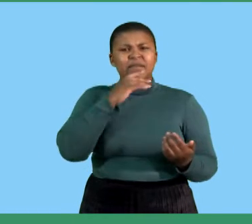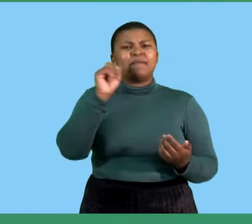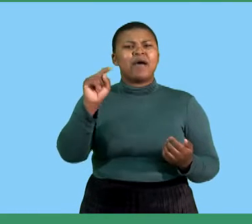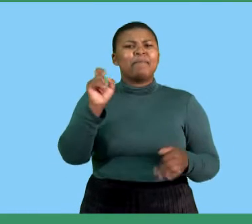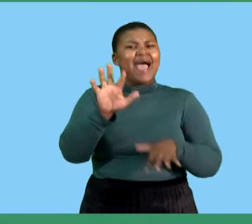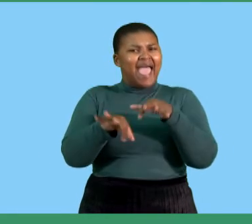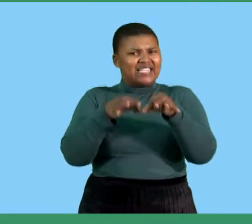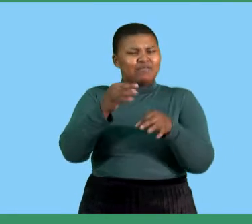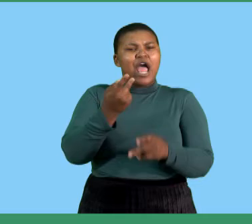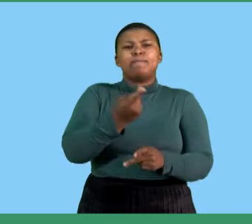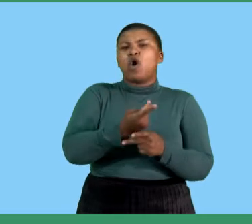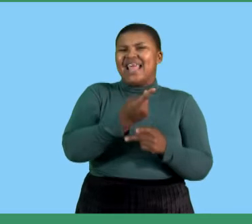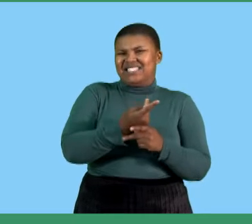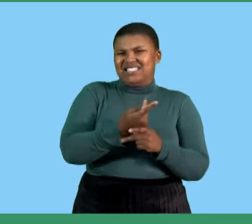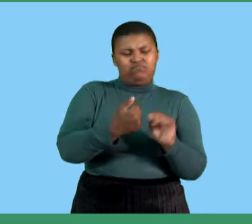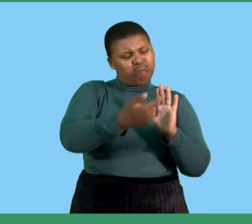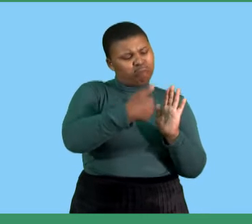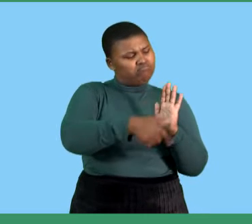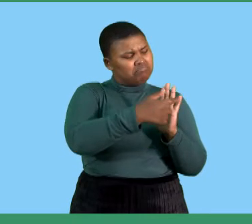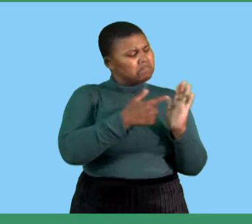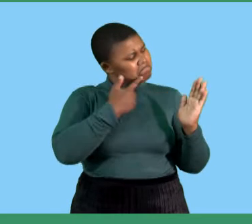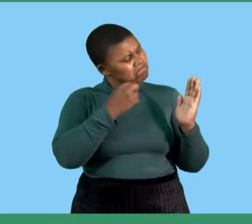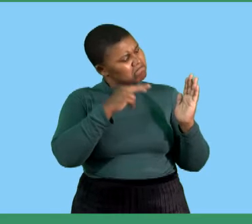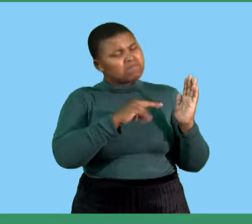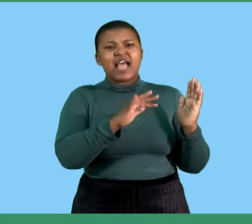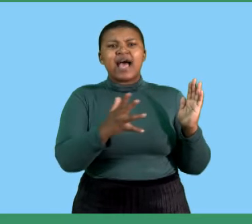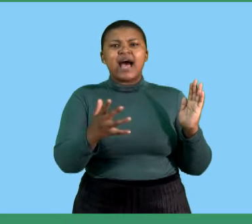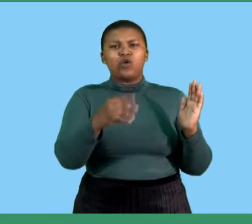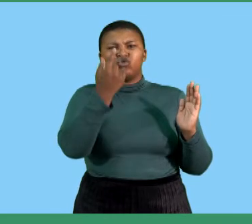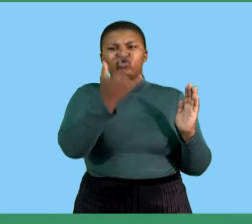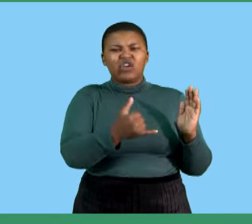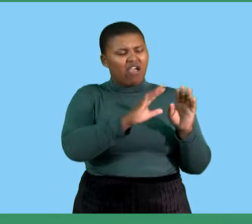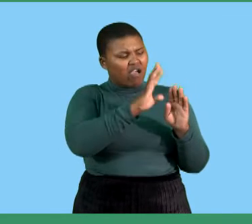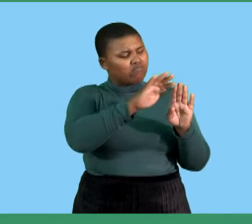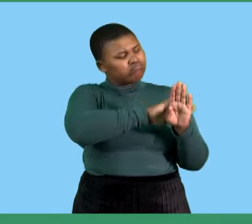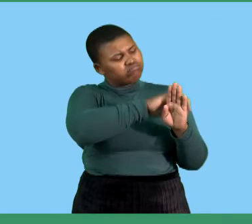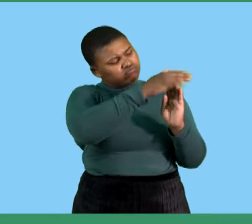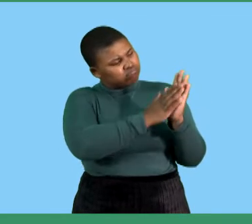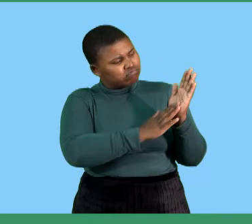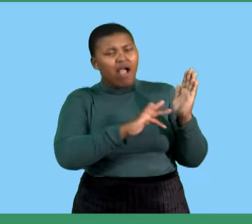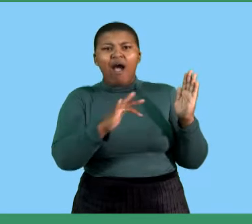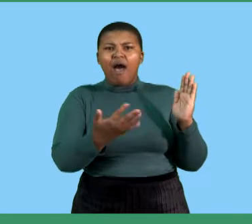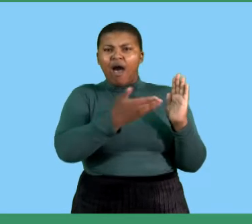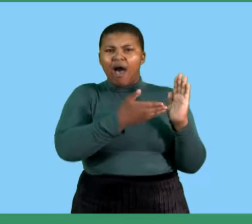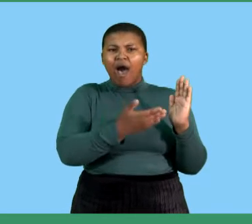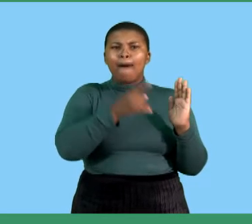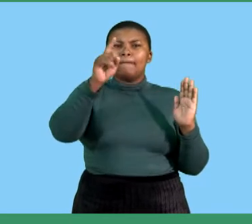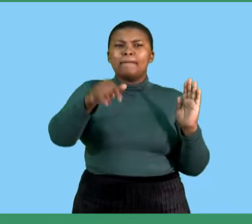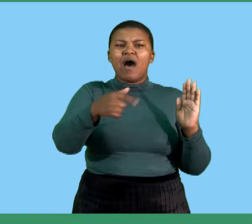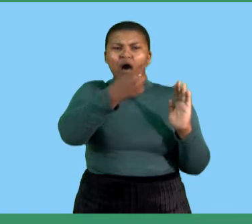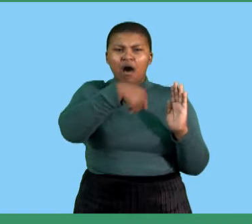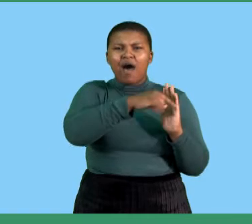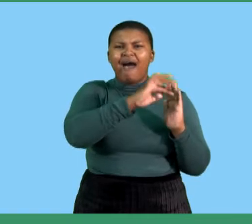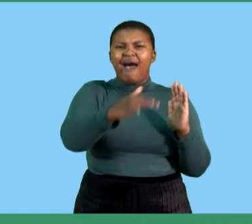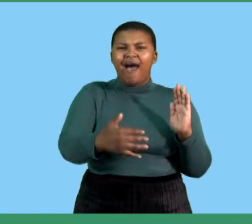of the product, the appearance, and the usage. We're going to look at the packaging as well to say, how is the product? How should it be like? How should